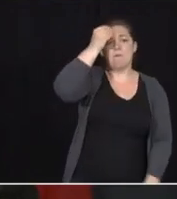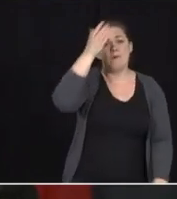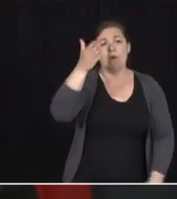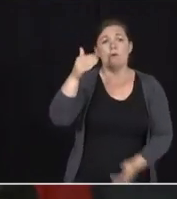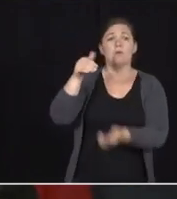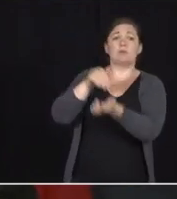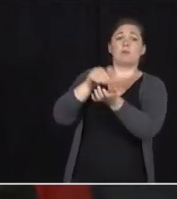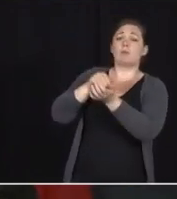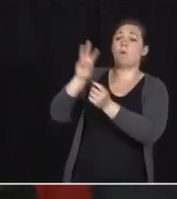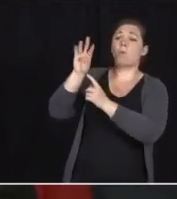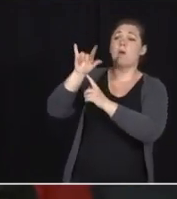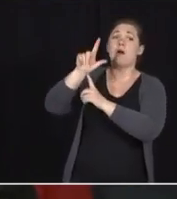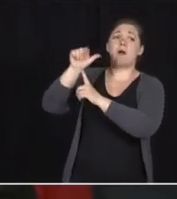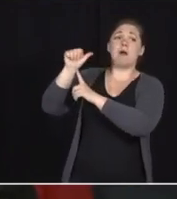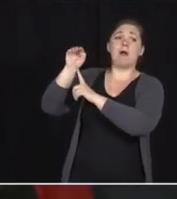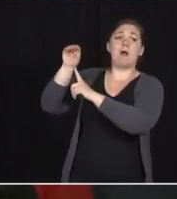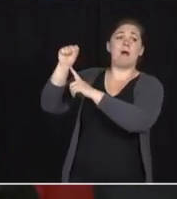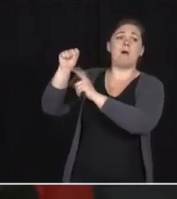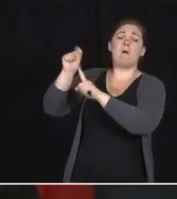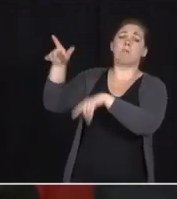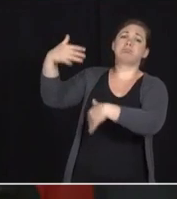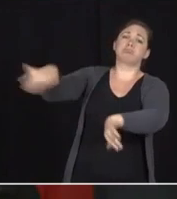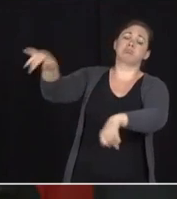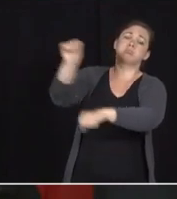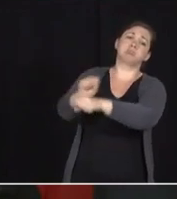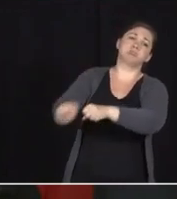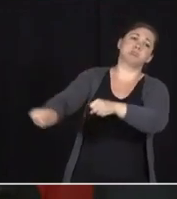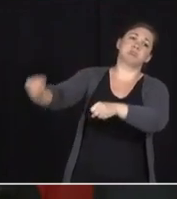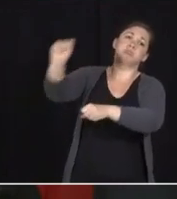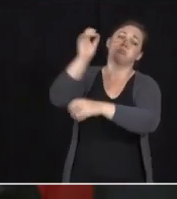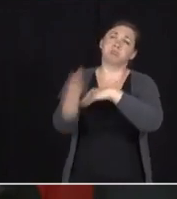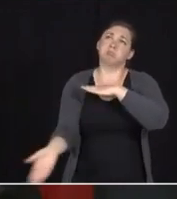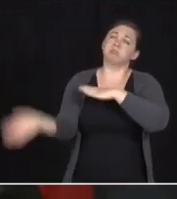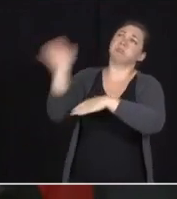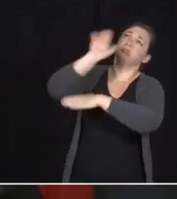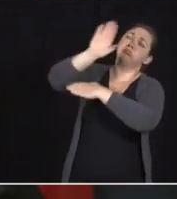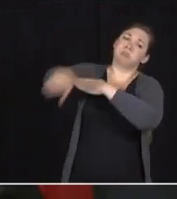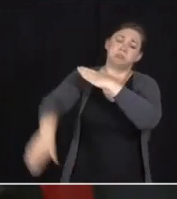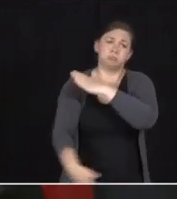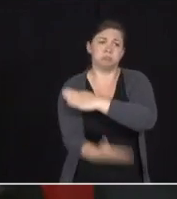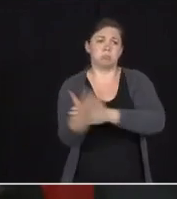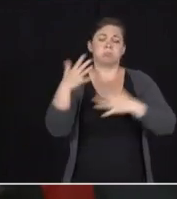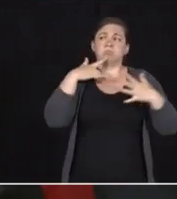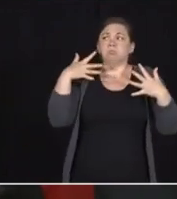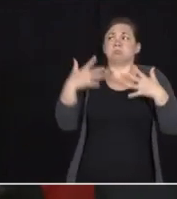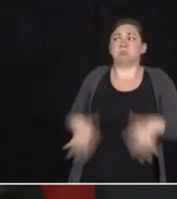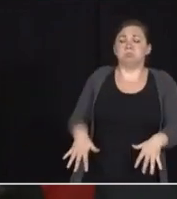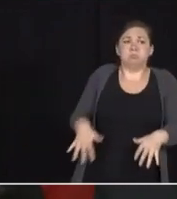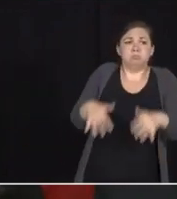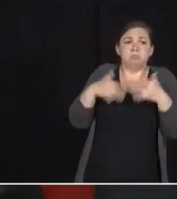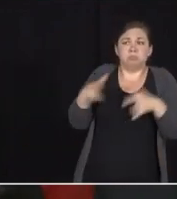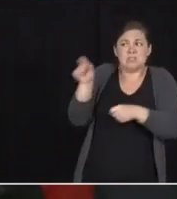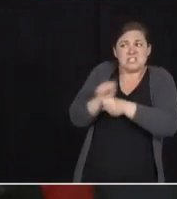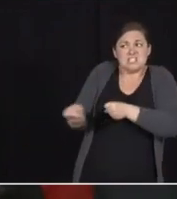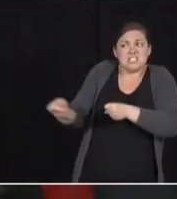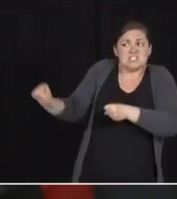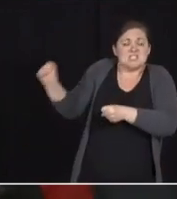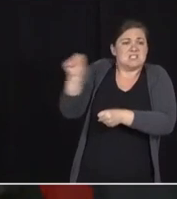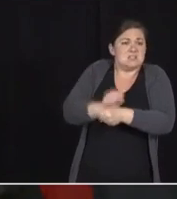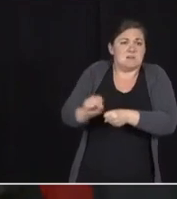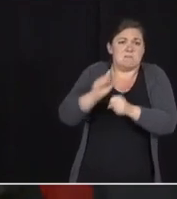and day out. I tell you, talk about earning your pay. He's been working his back off, and the province